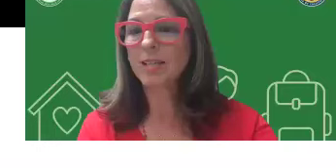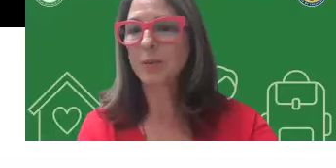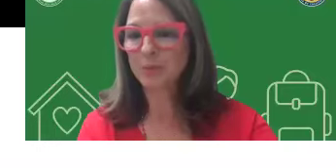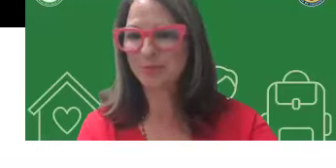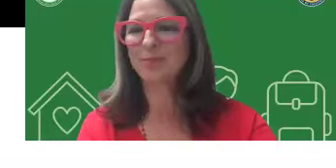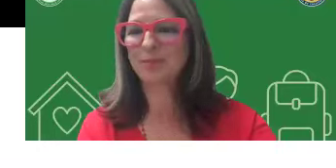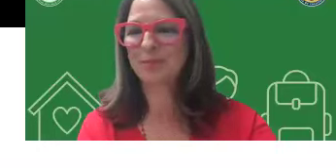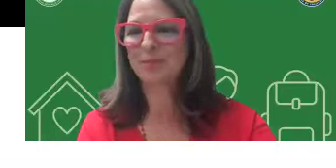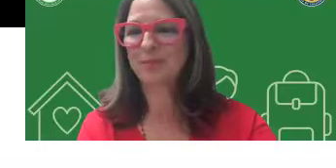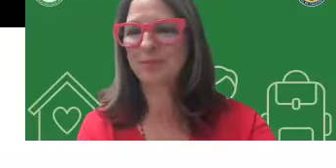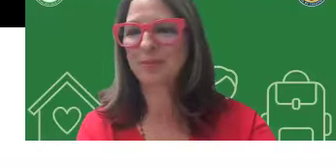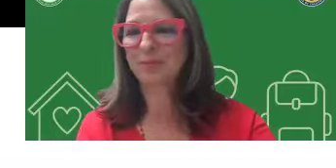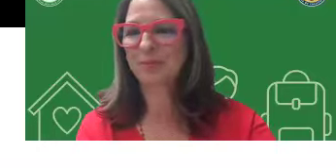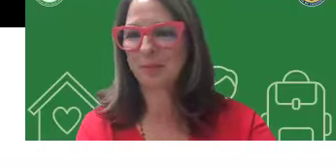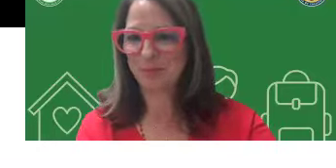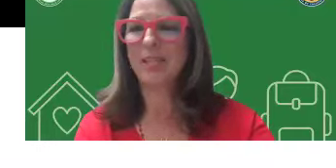Via sign language.